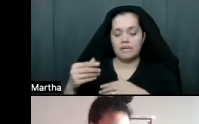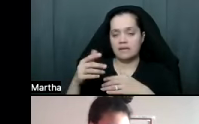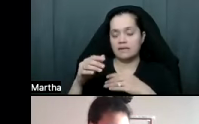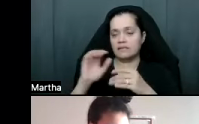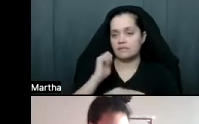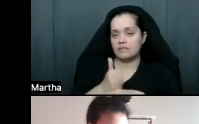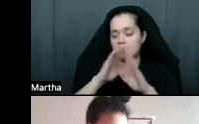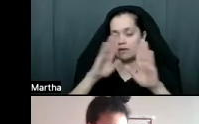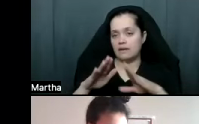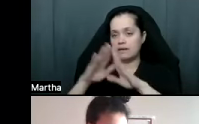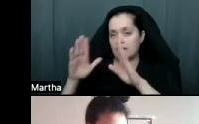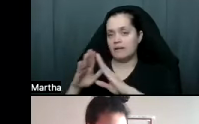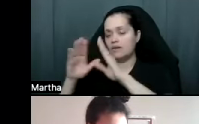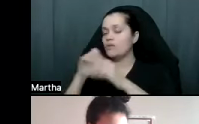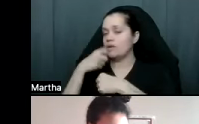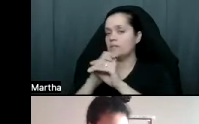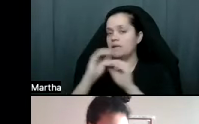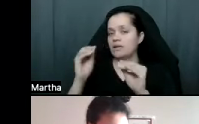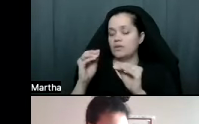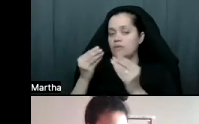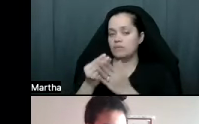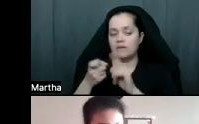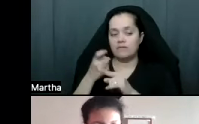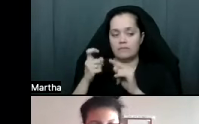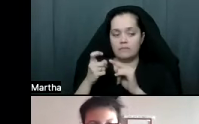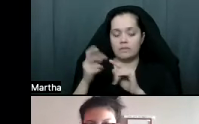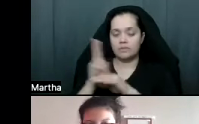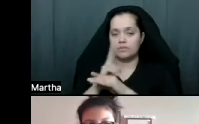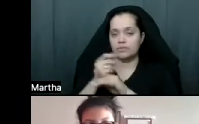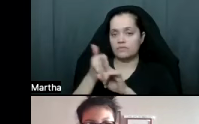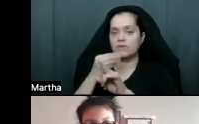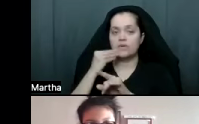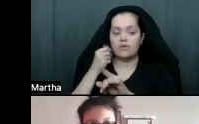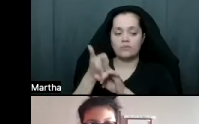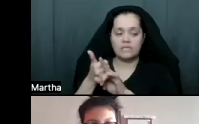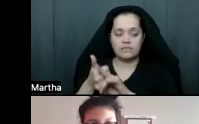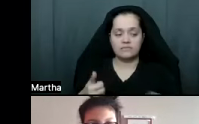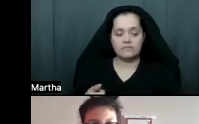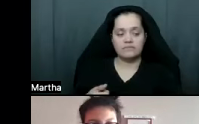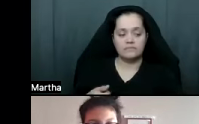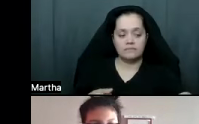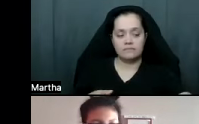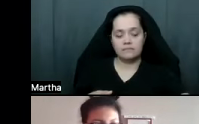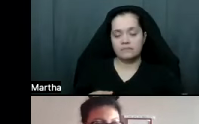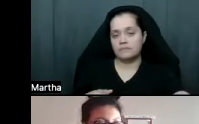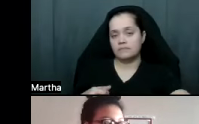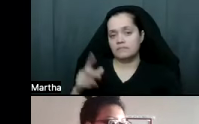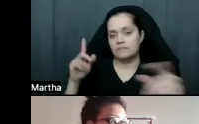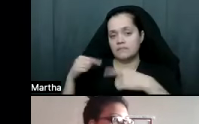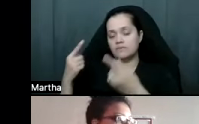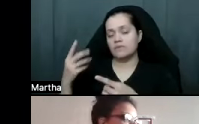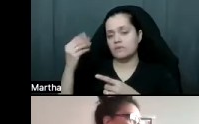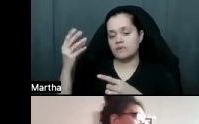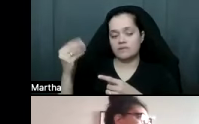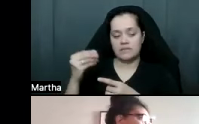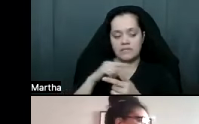on it where you're not making any money from the land, but you're using it for your homes. Then eventually we hit the outskirts and